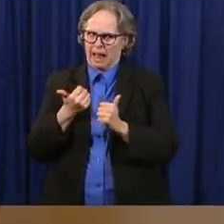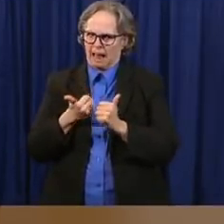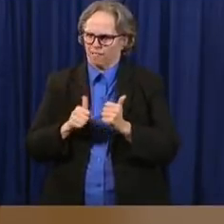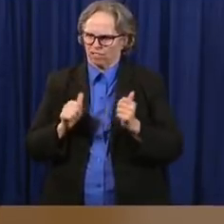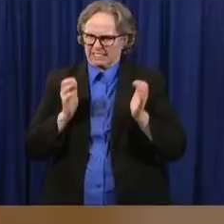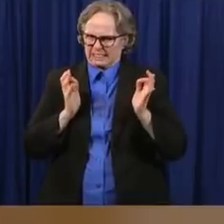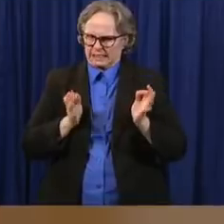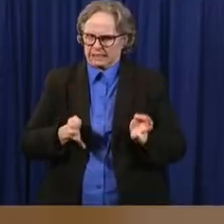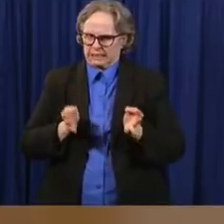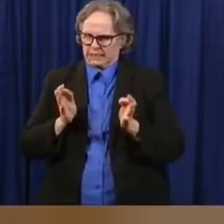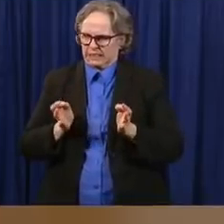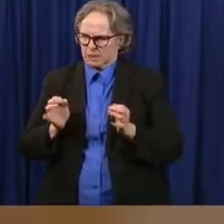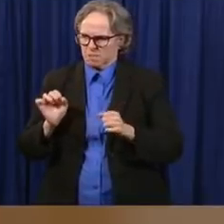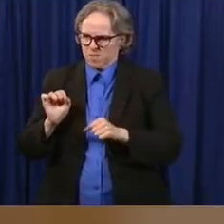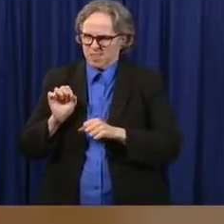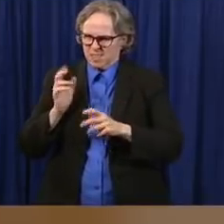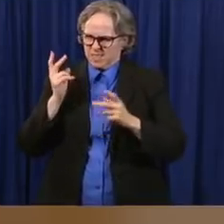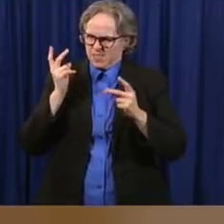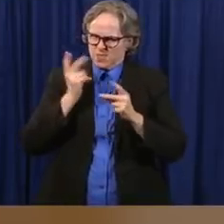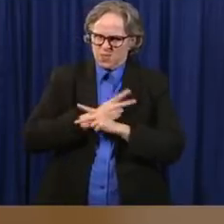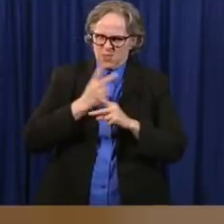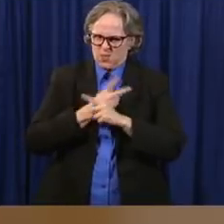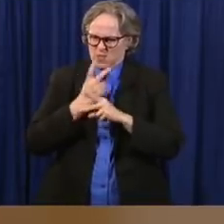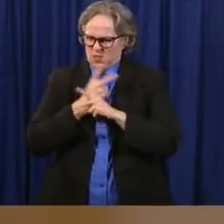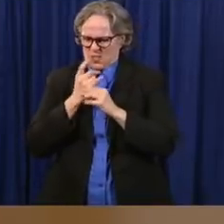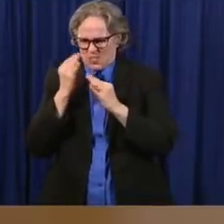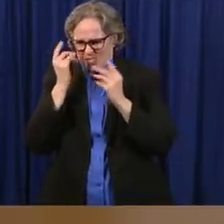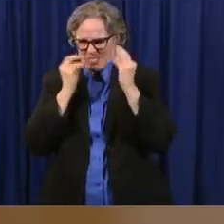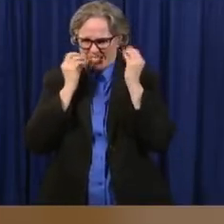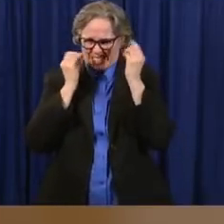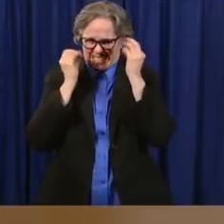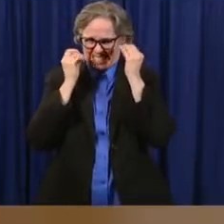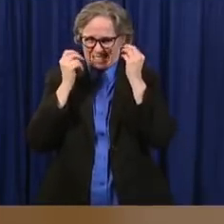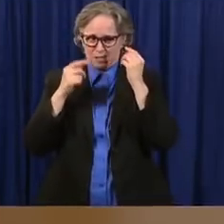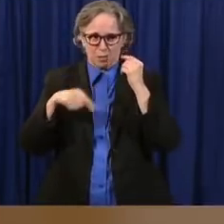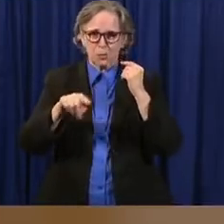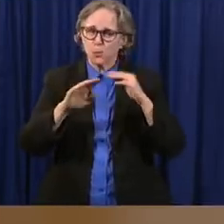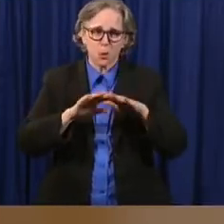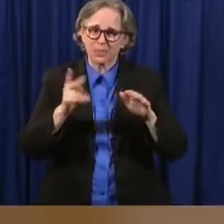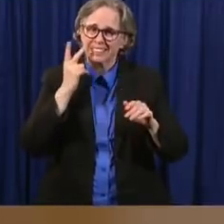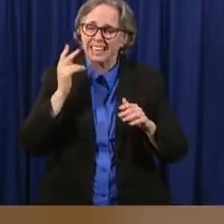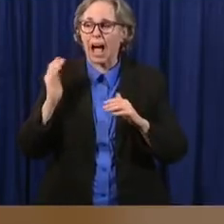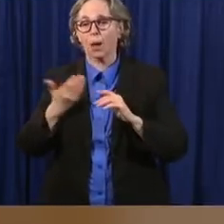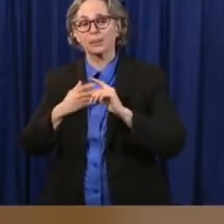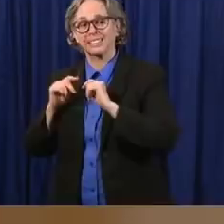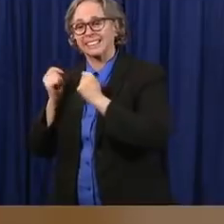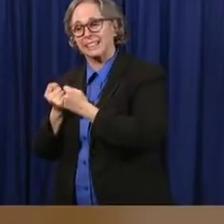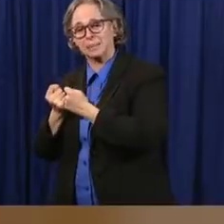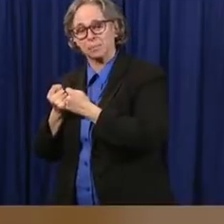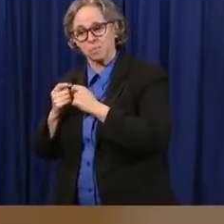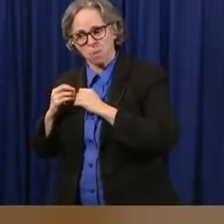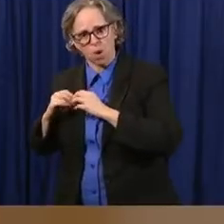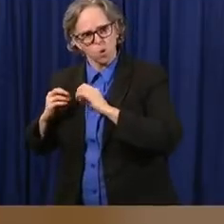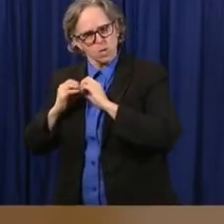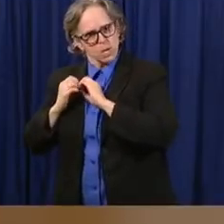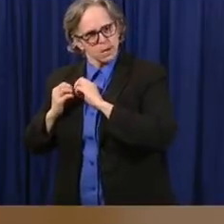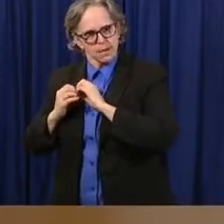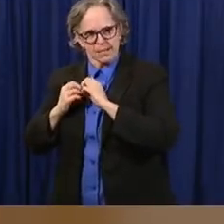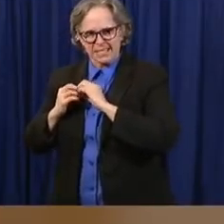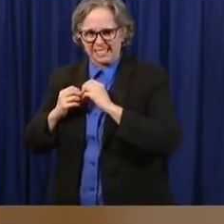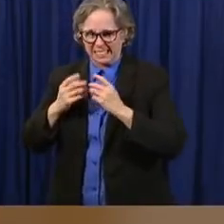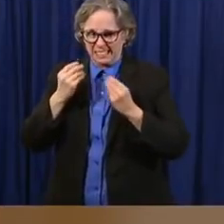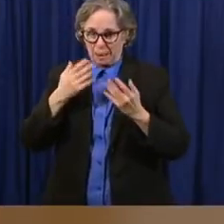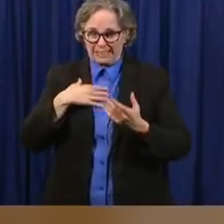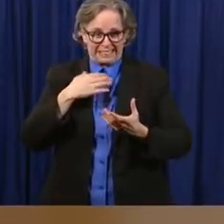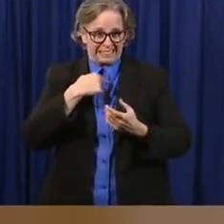tirelessly, and our whole teams that you don't see are. But likewise, if I could just say to my husband at home,